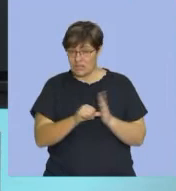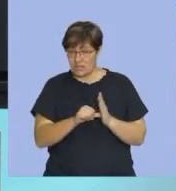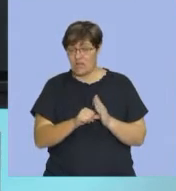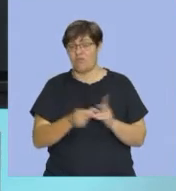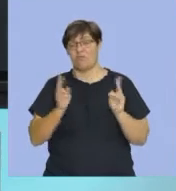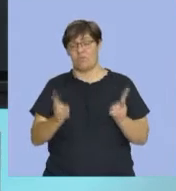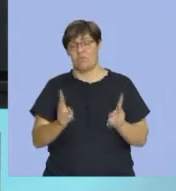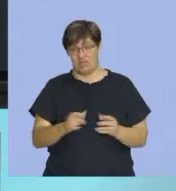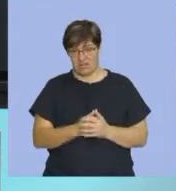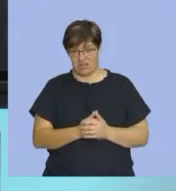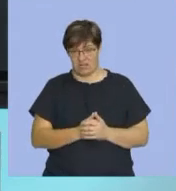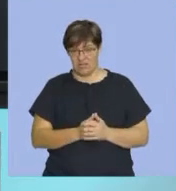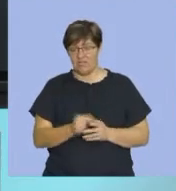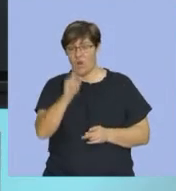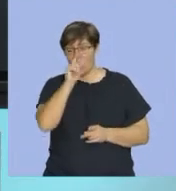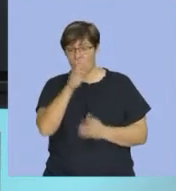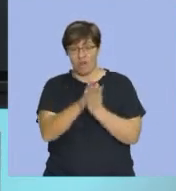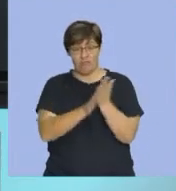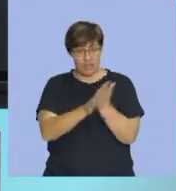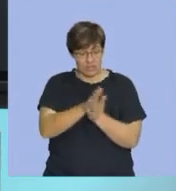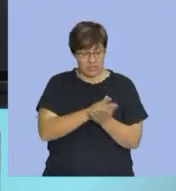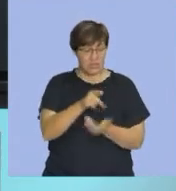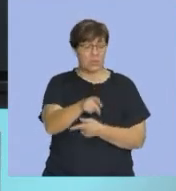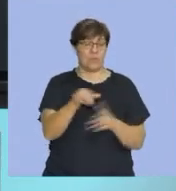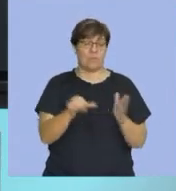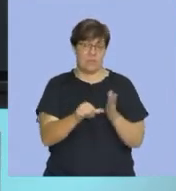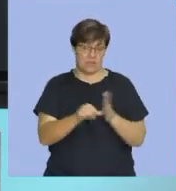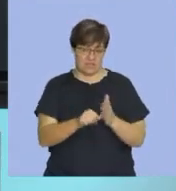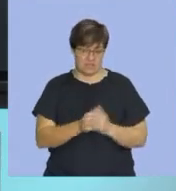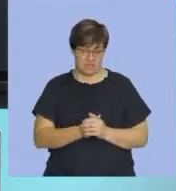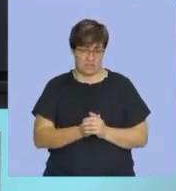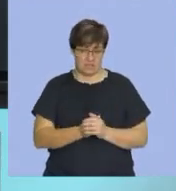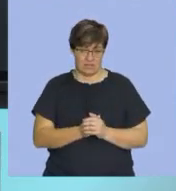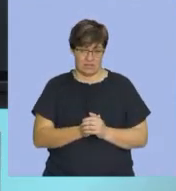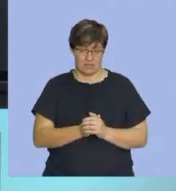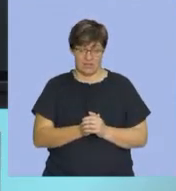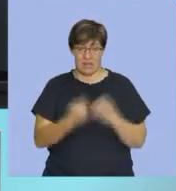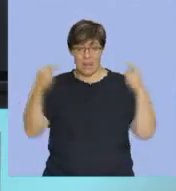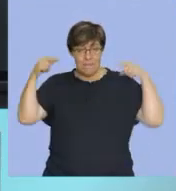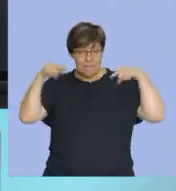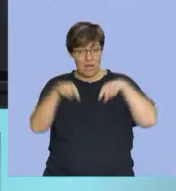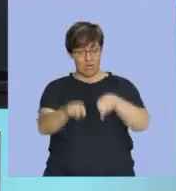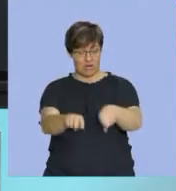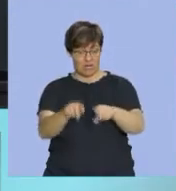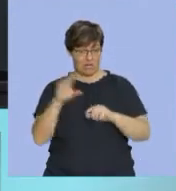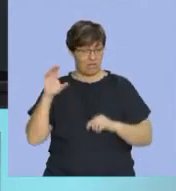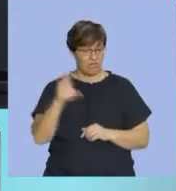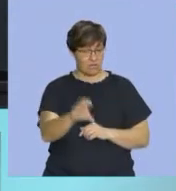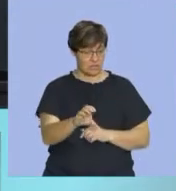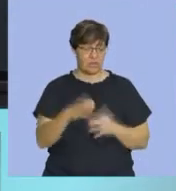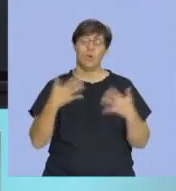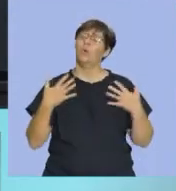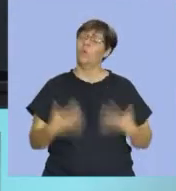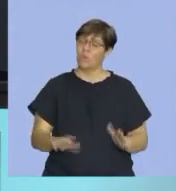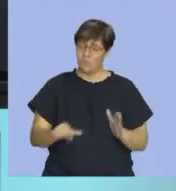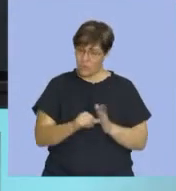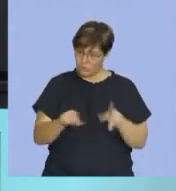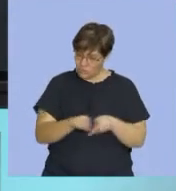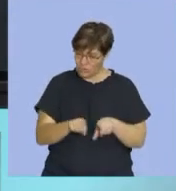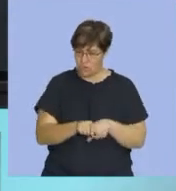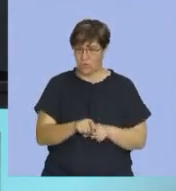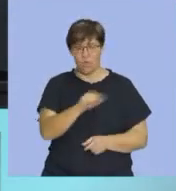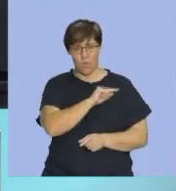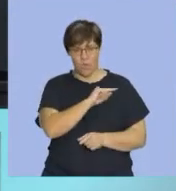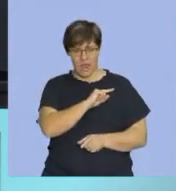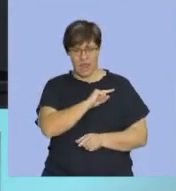the normal. When we look at friction, that becomes important. The parallel force is also important to